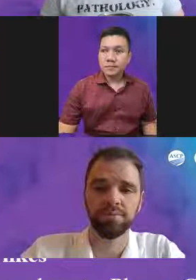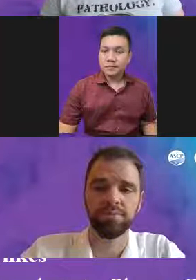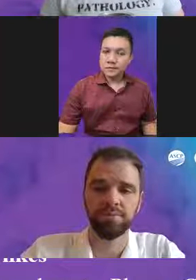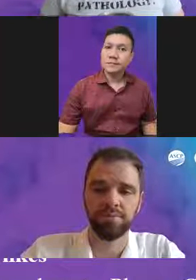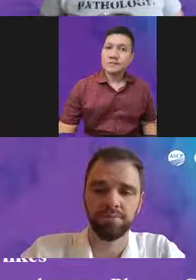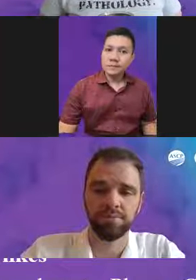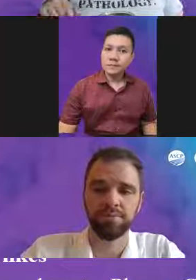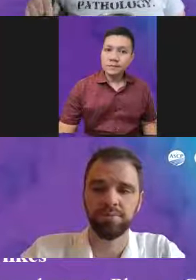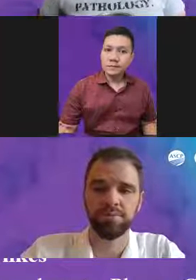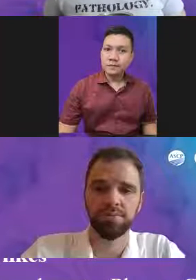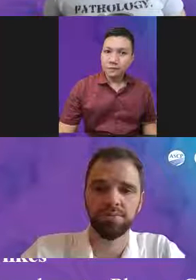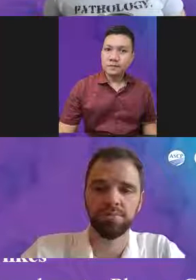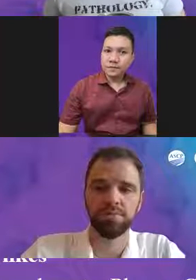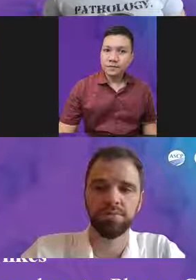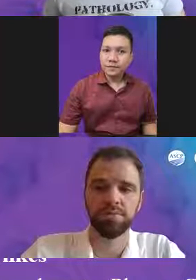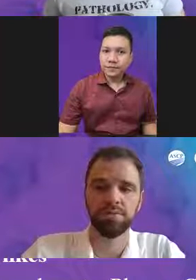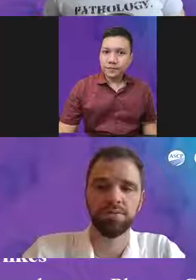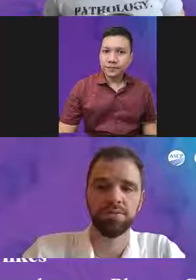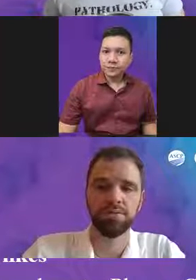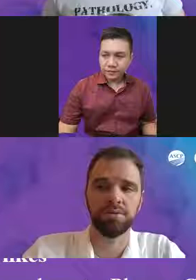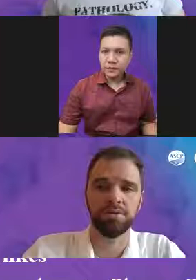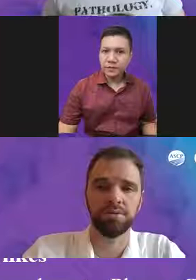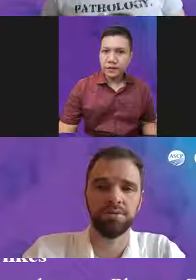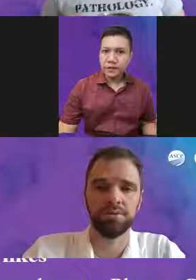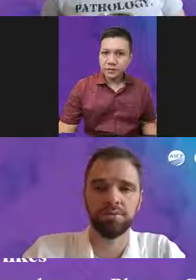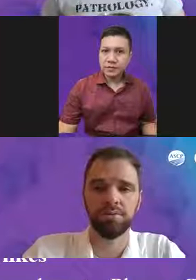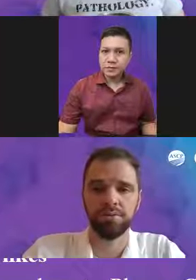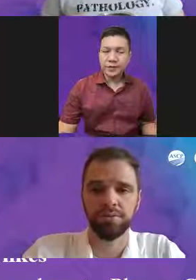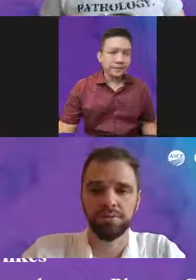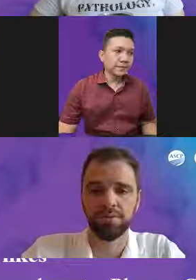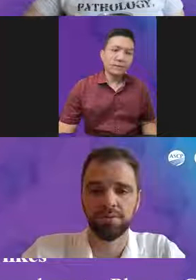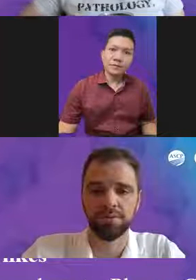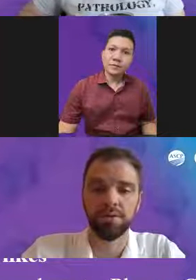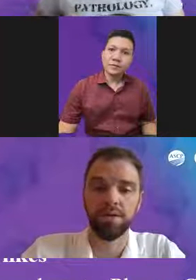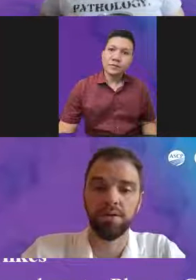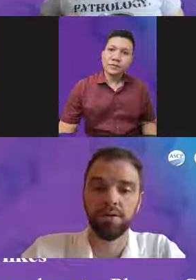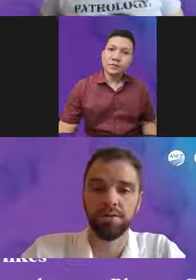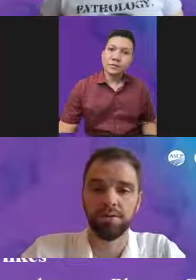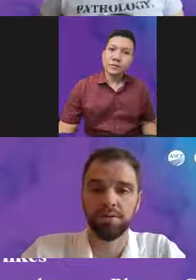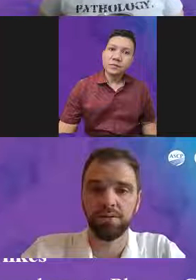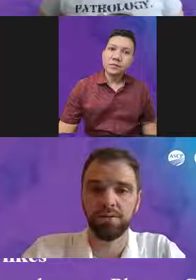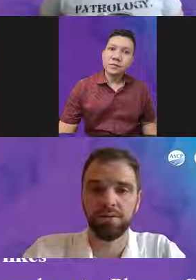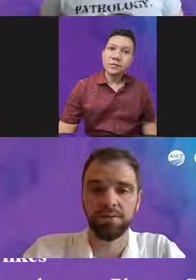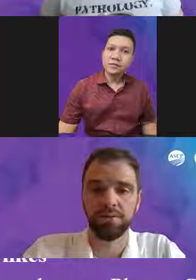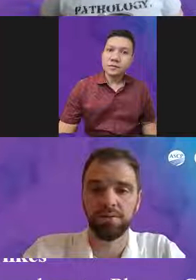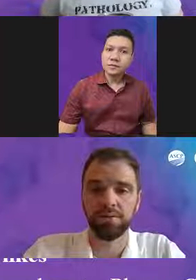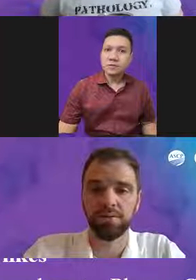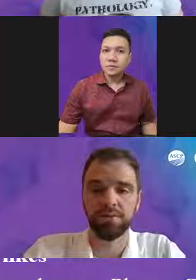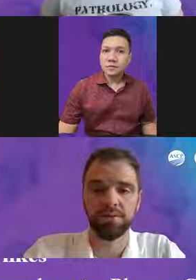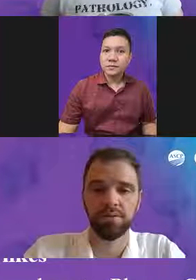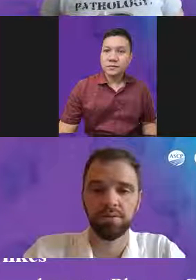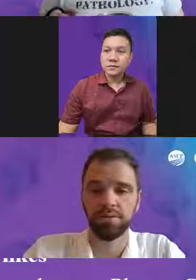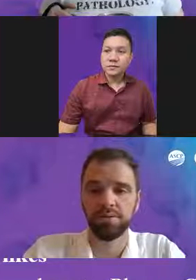wrong person or it means that they just got transfused. All right. So when we talk about the auto control and blood